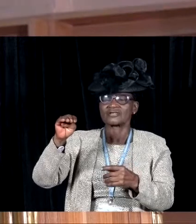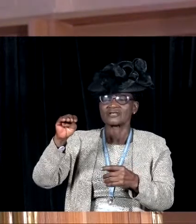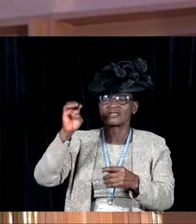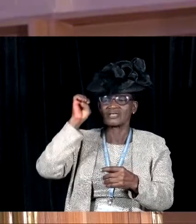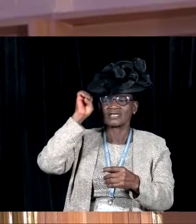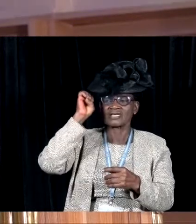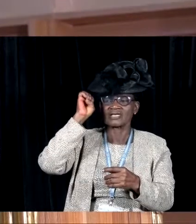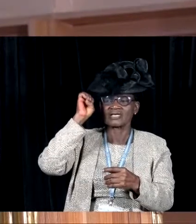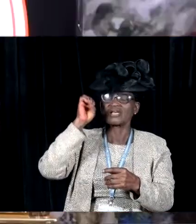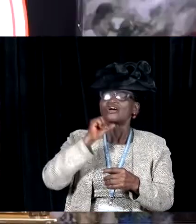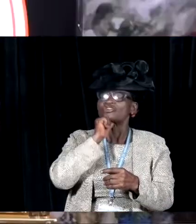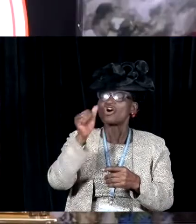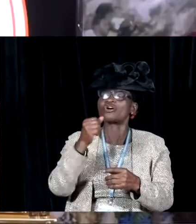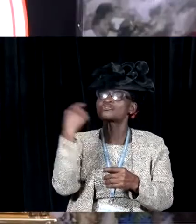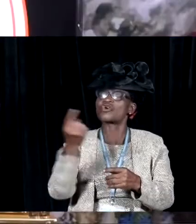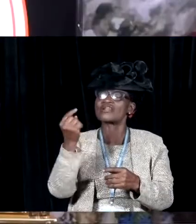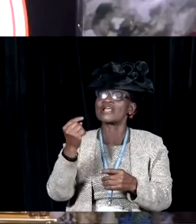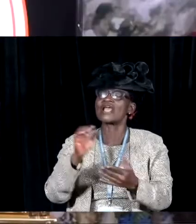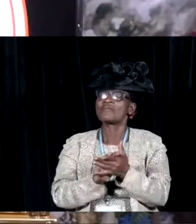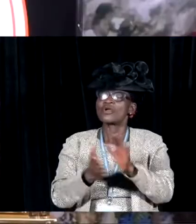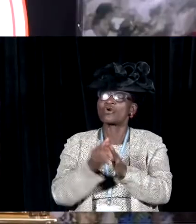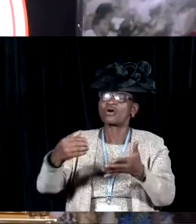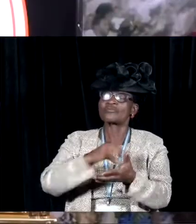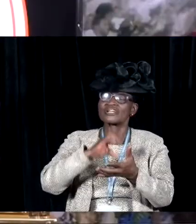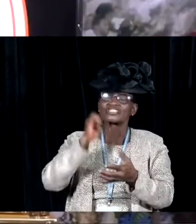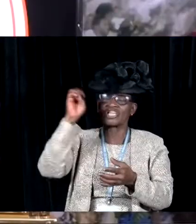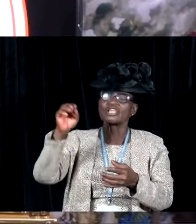he not only became rich, he became wealthy.